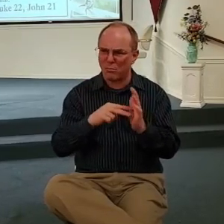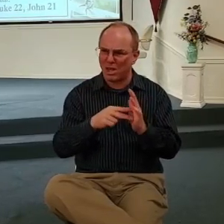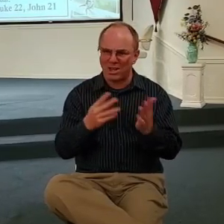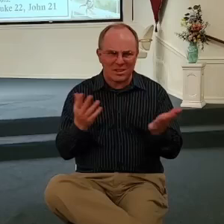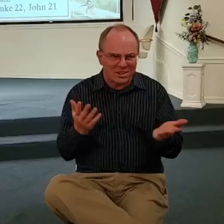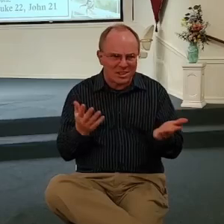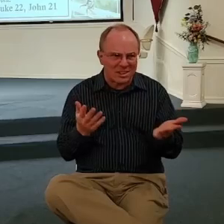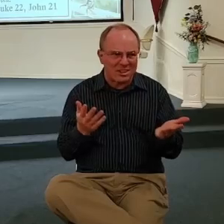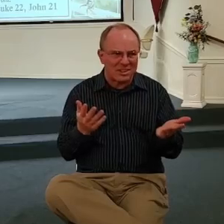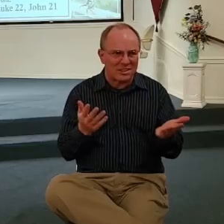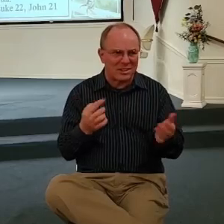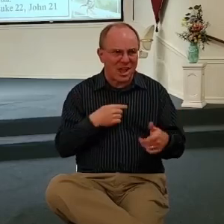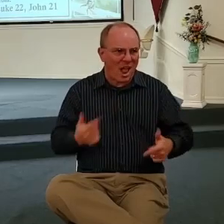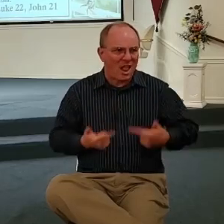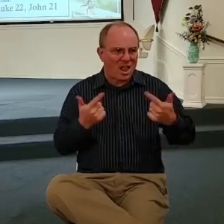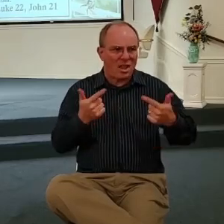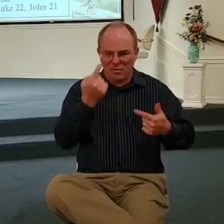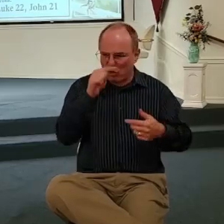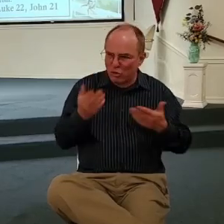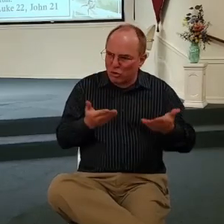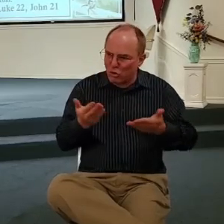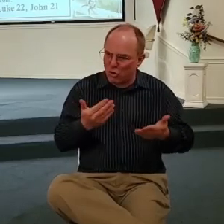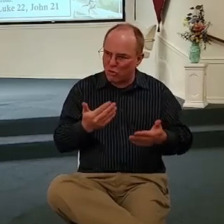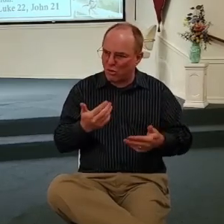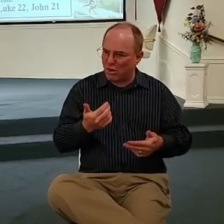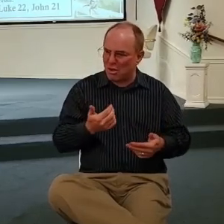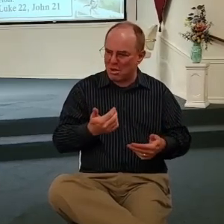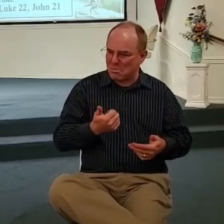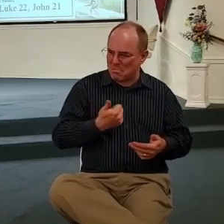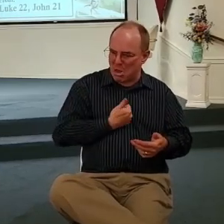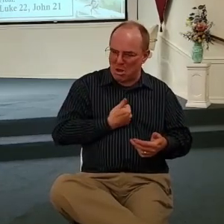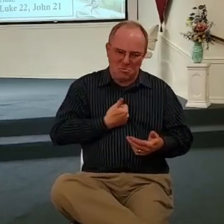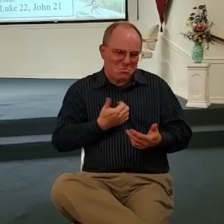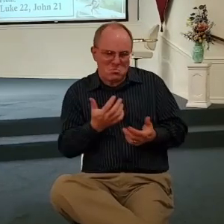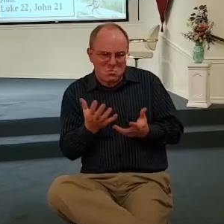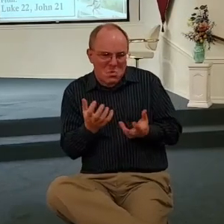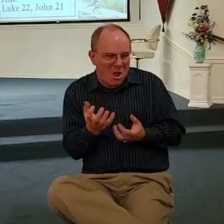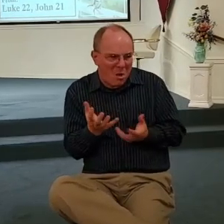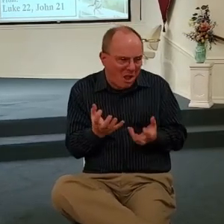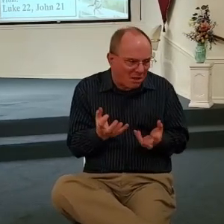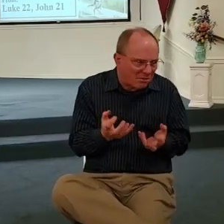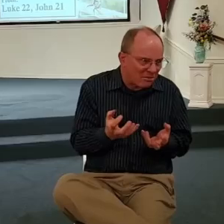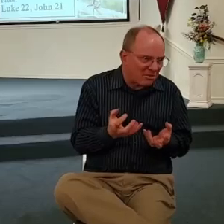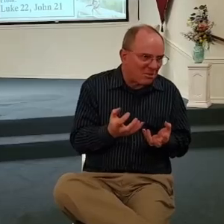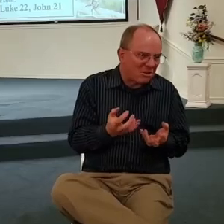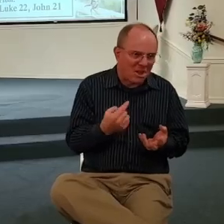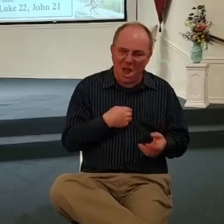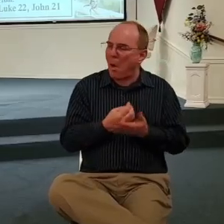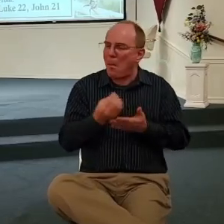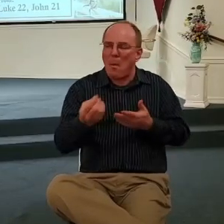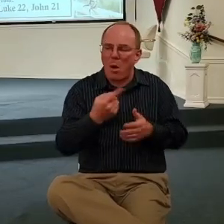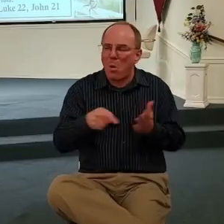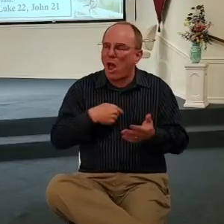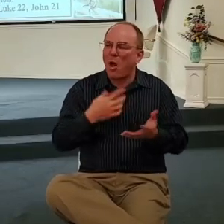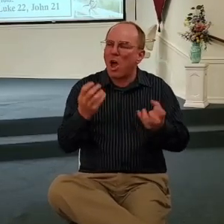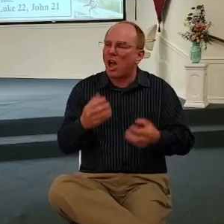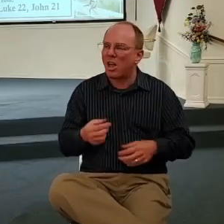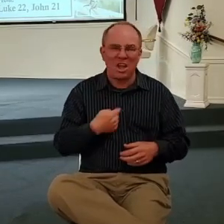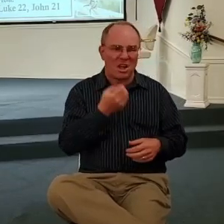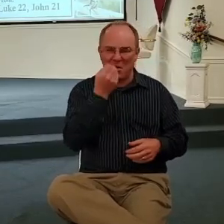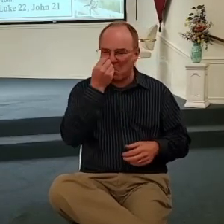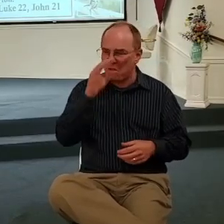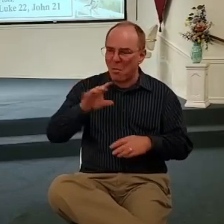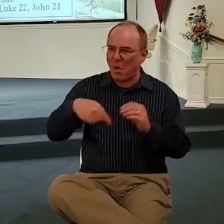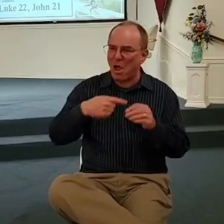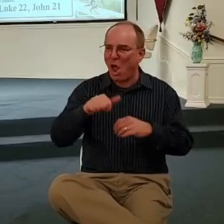I lived to serve my own cravings. I bought what I wanted. I cared not for anyone else, but whatever